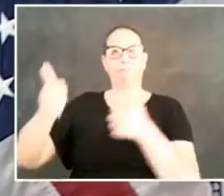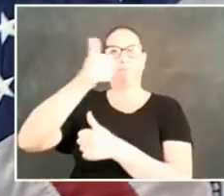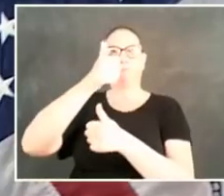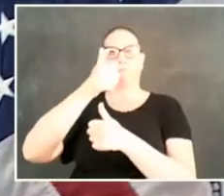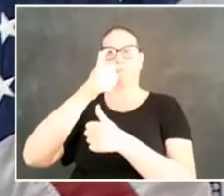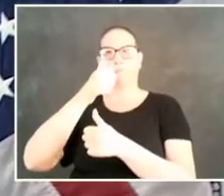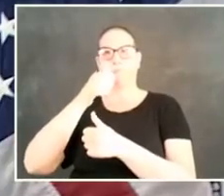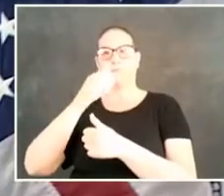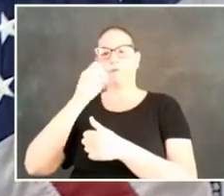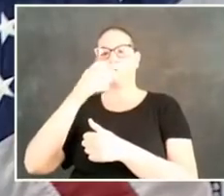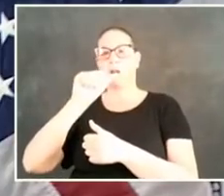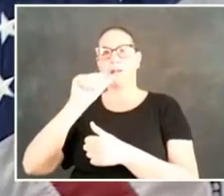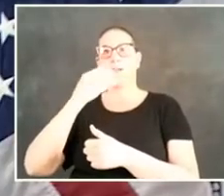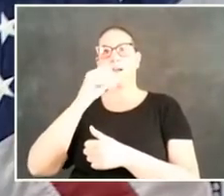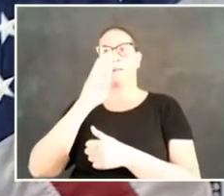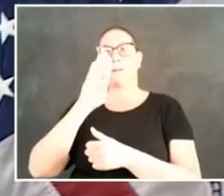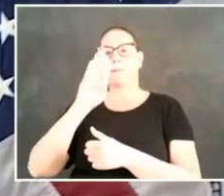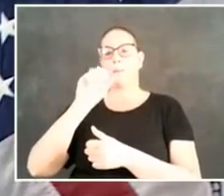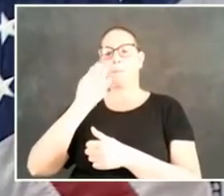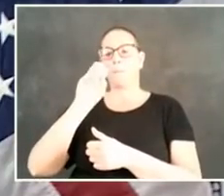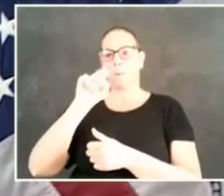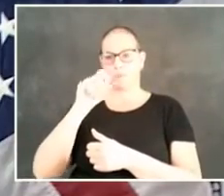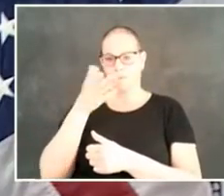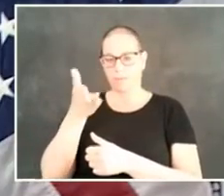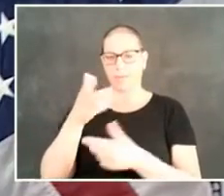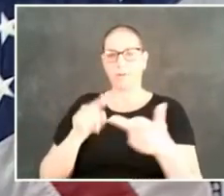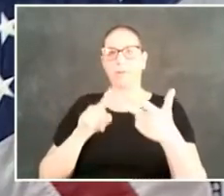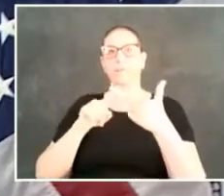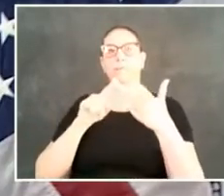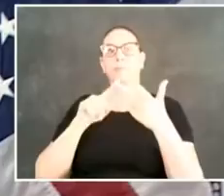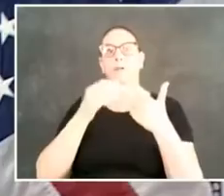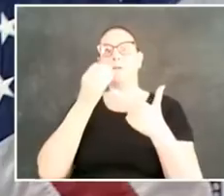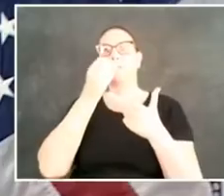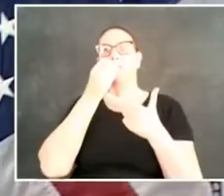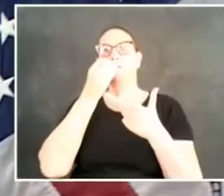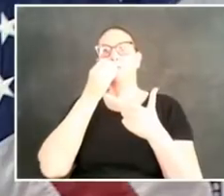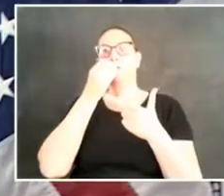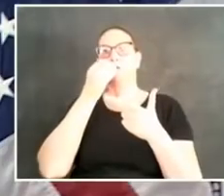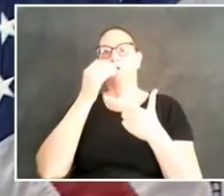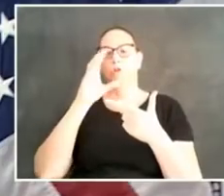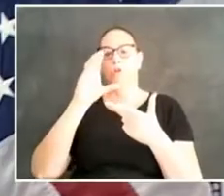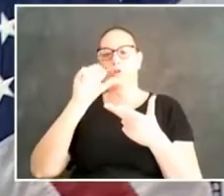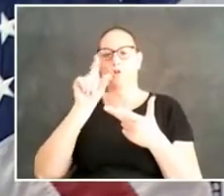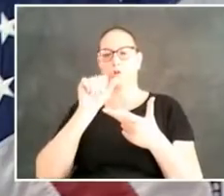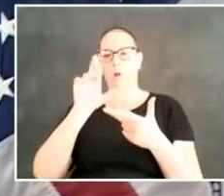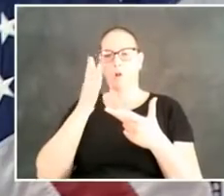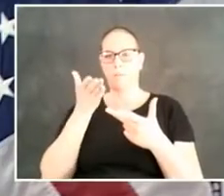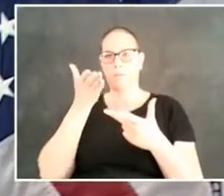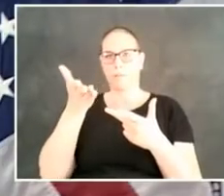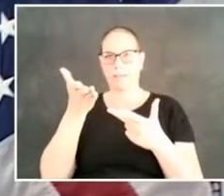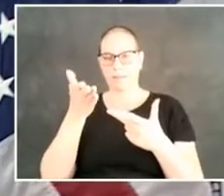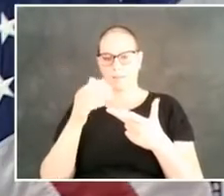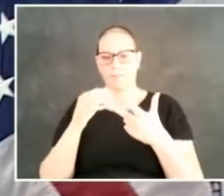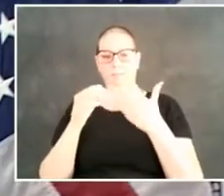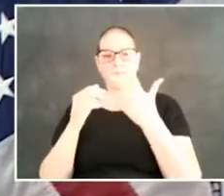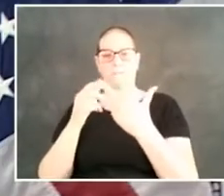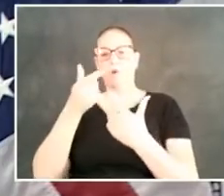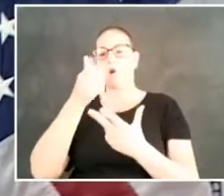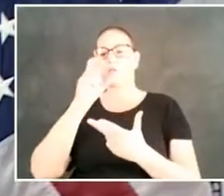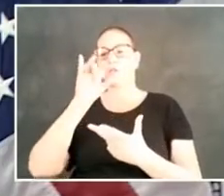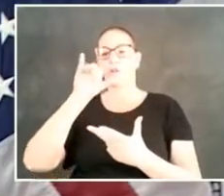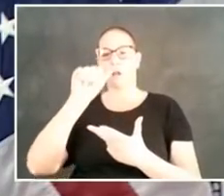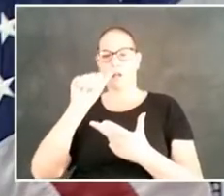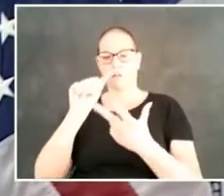Garcia, EDC President James Patchett, and Senior Advisor Dr. Jay Varma. The first question today goes to Roger from 1010